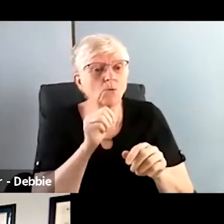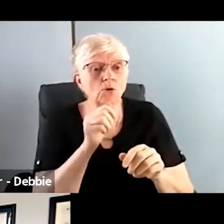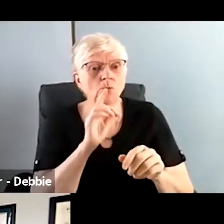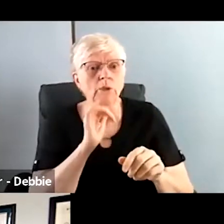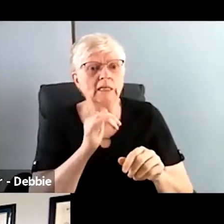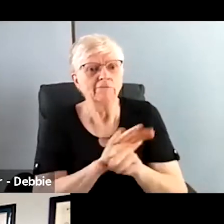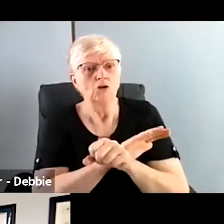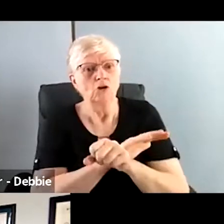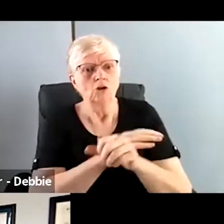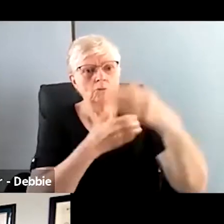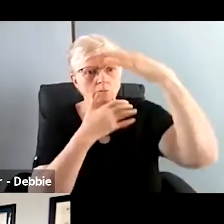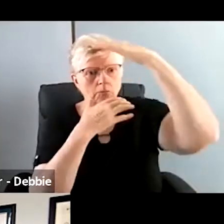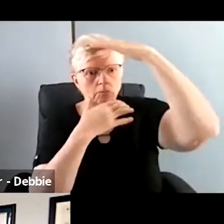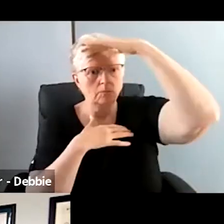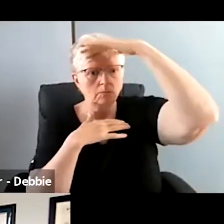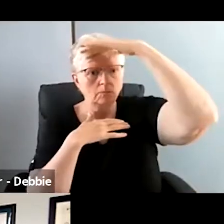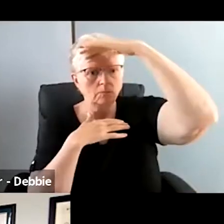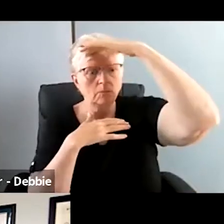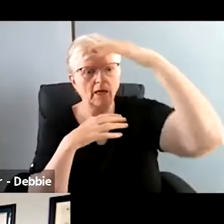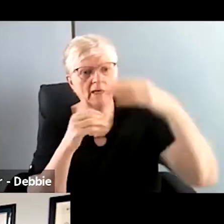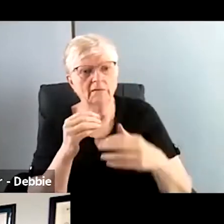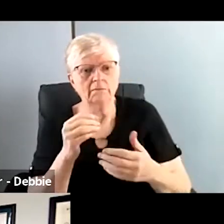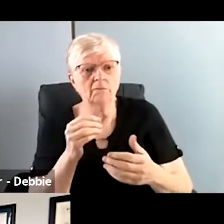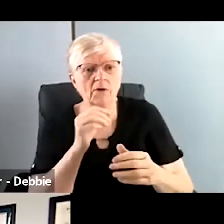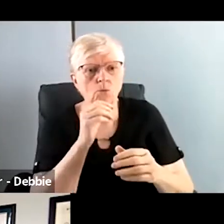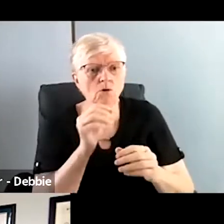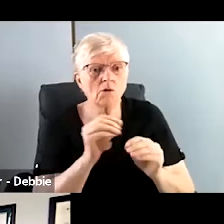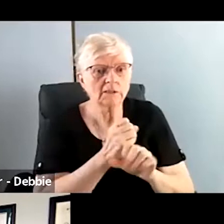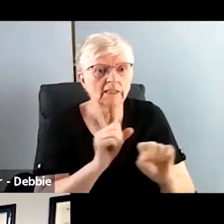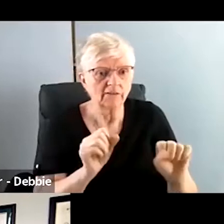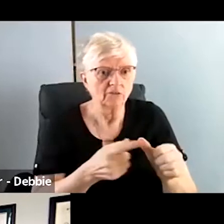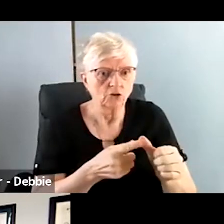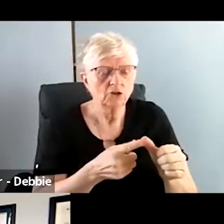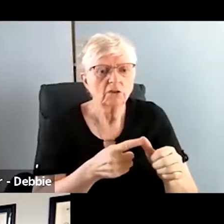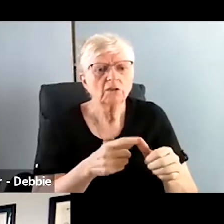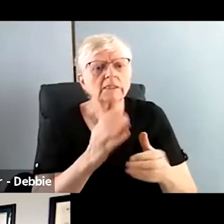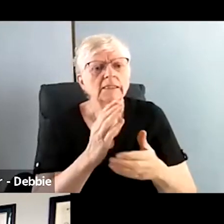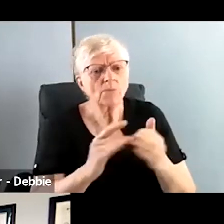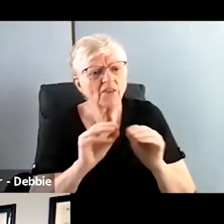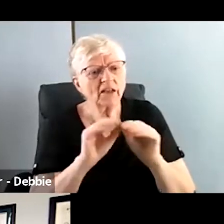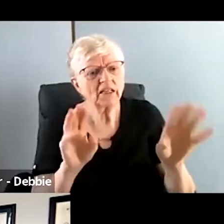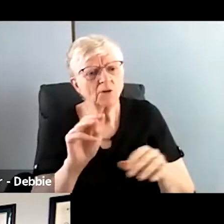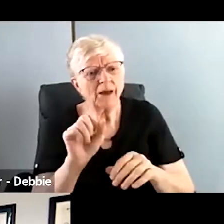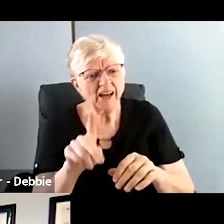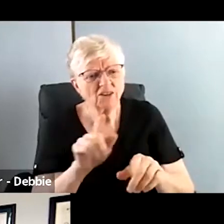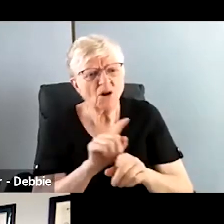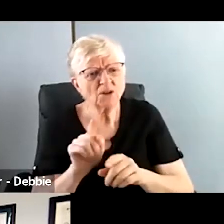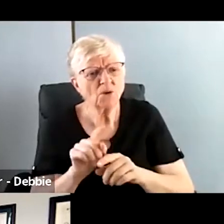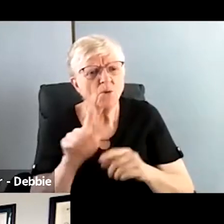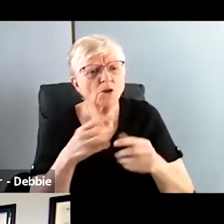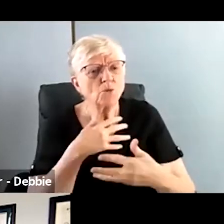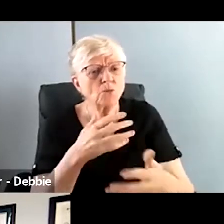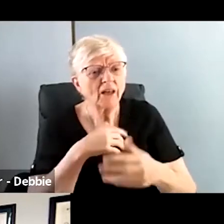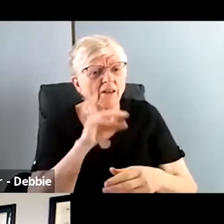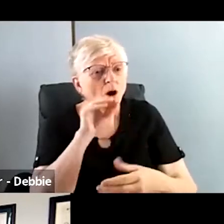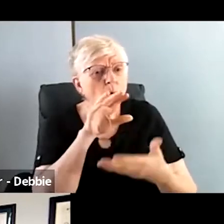to be transmitted still. I know some of the clear masks also fog up quickly, and so